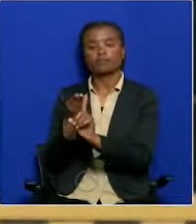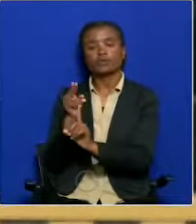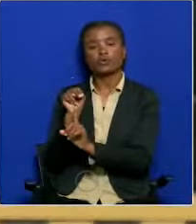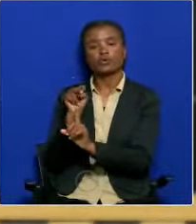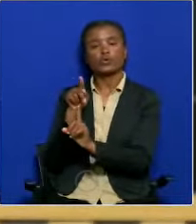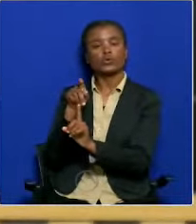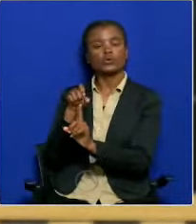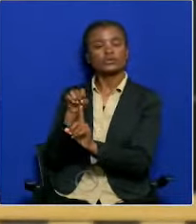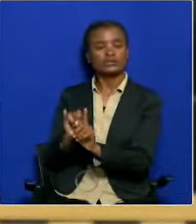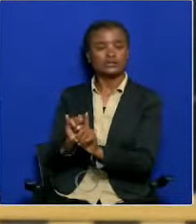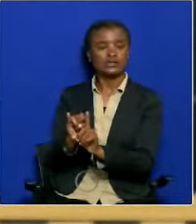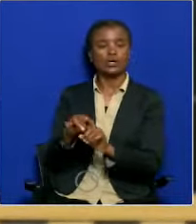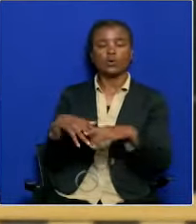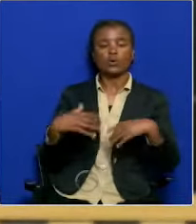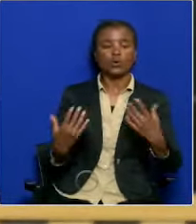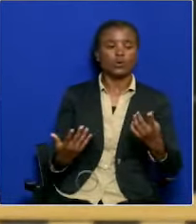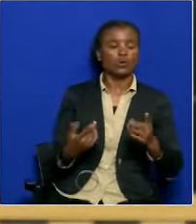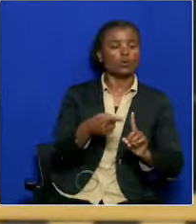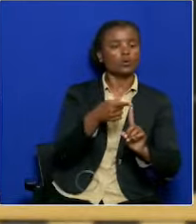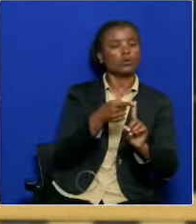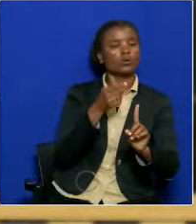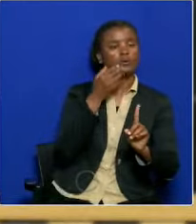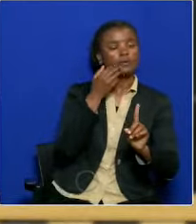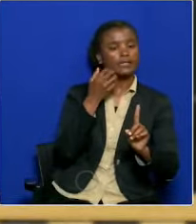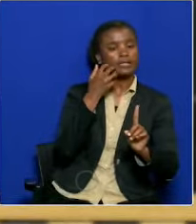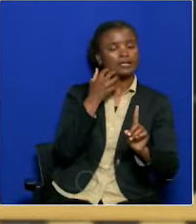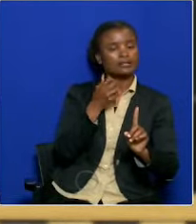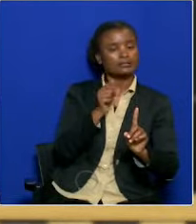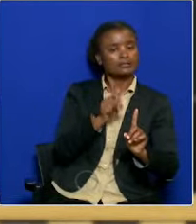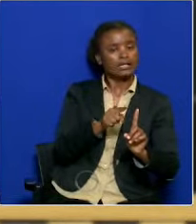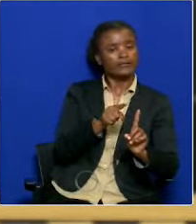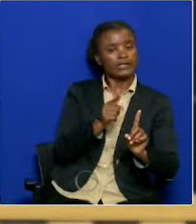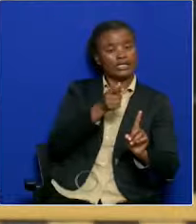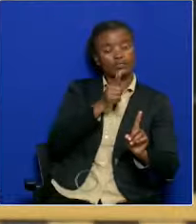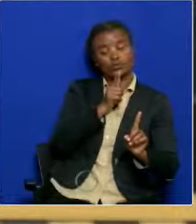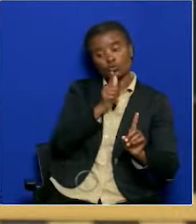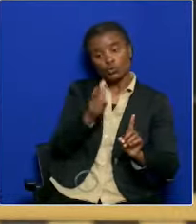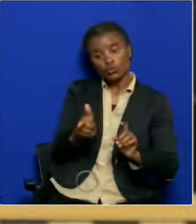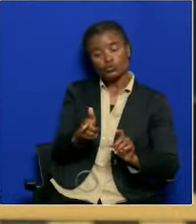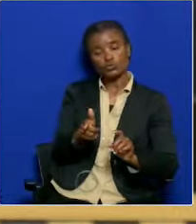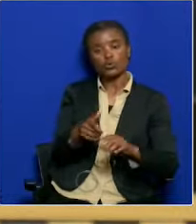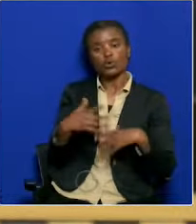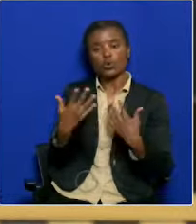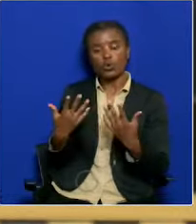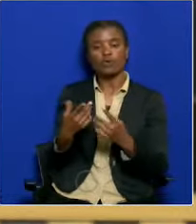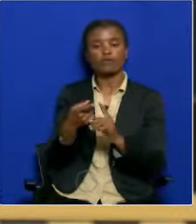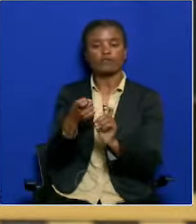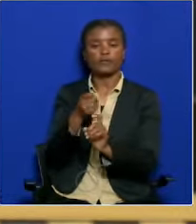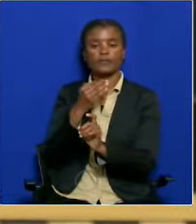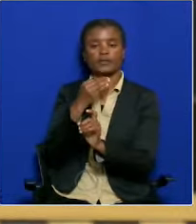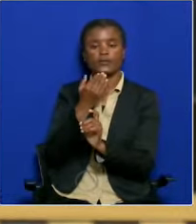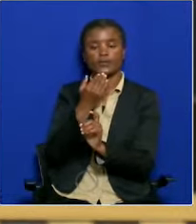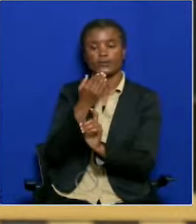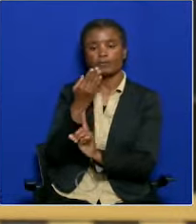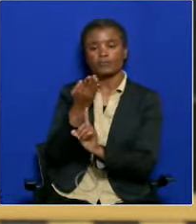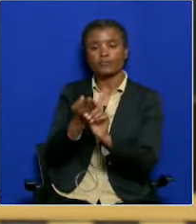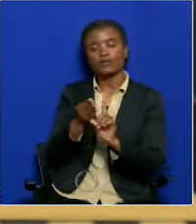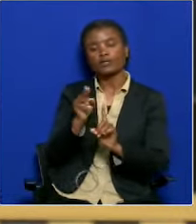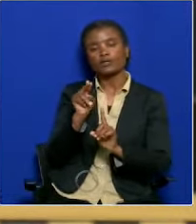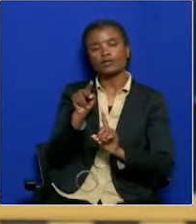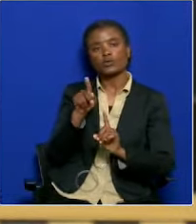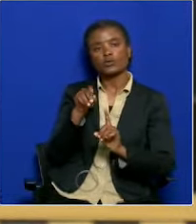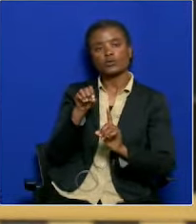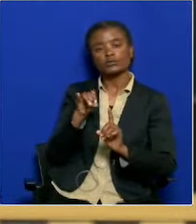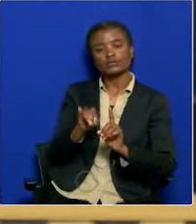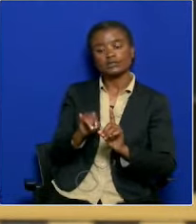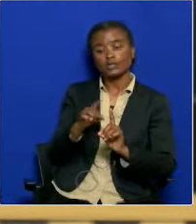Mr. Matlala himself, but I'm prepared to accept that you heard it from Mr. Nkosi because all these exchanges are between you and Sergeant